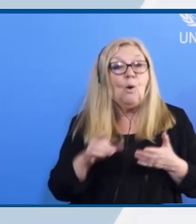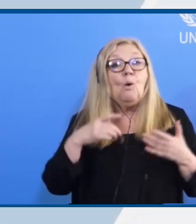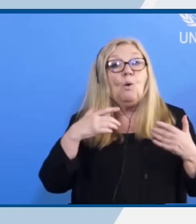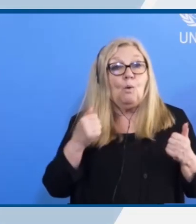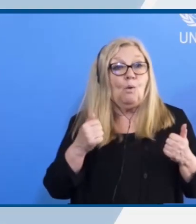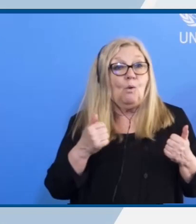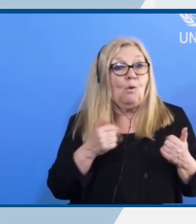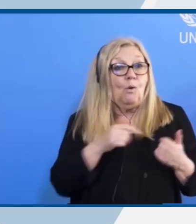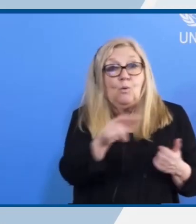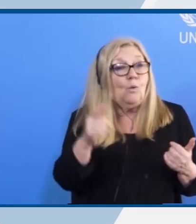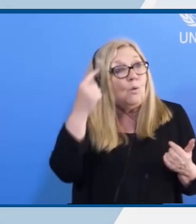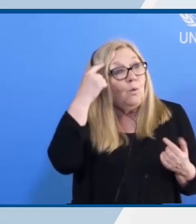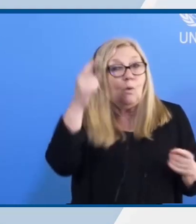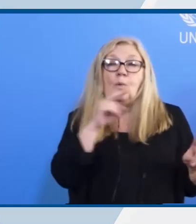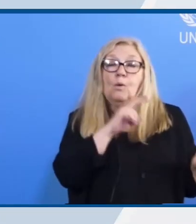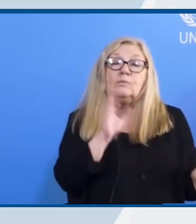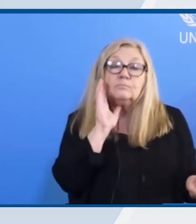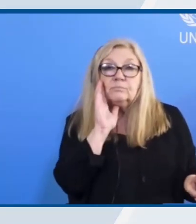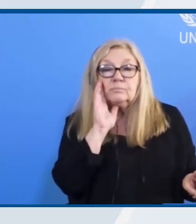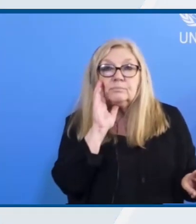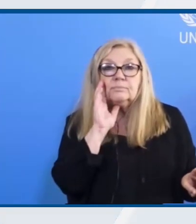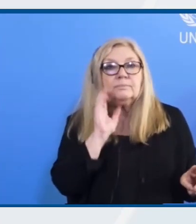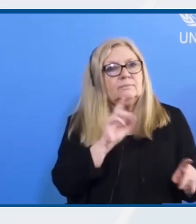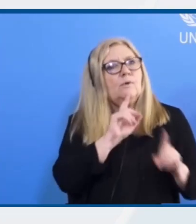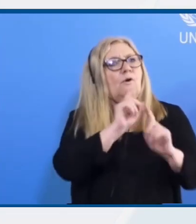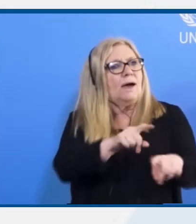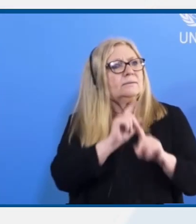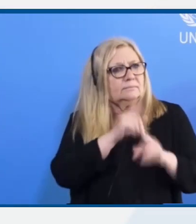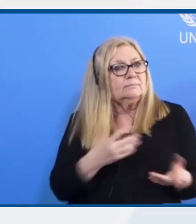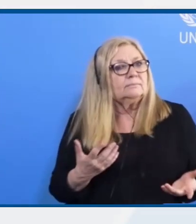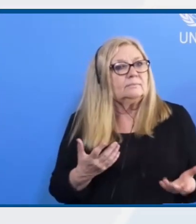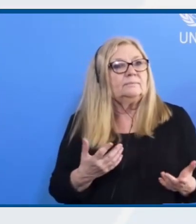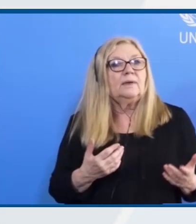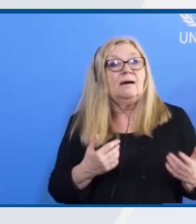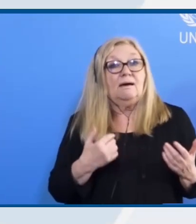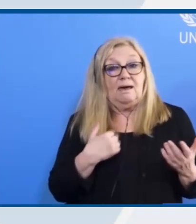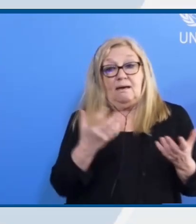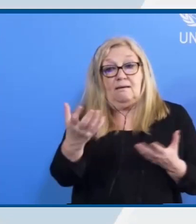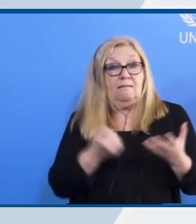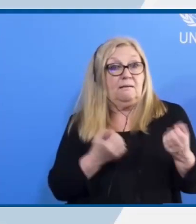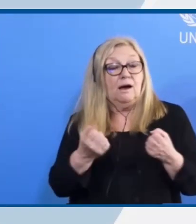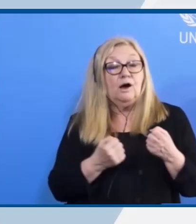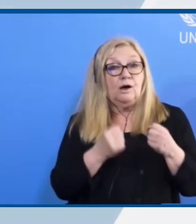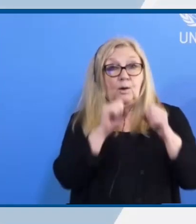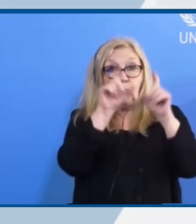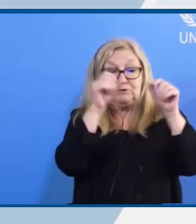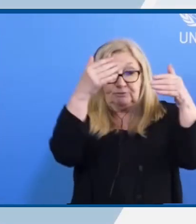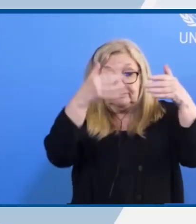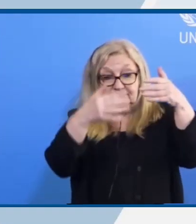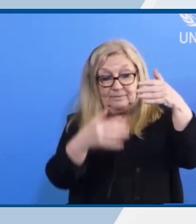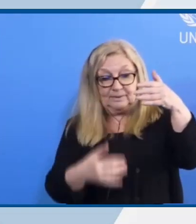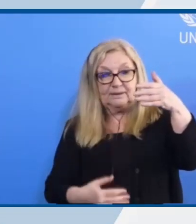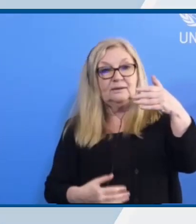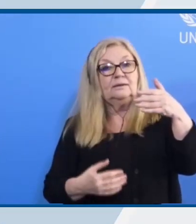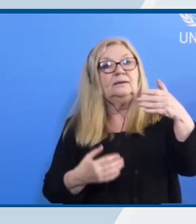to react to anything you have heard, isn't it? Let me read a couple of the questions that I have already got, and as you answer, feel